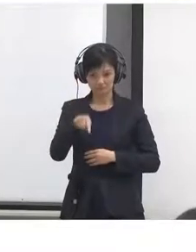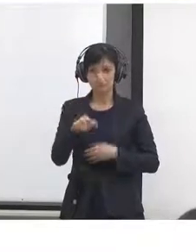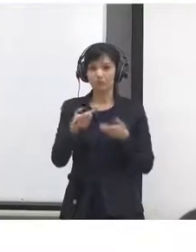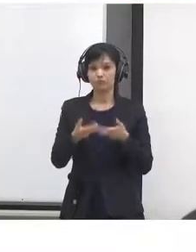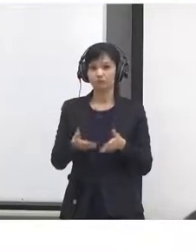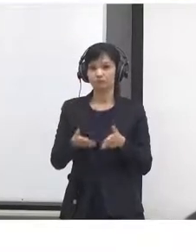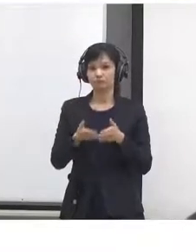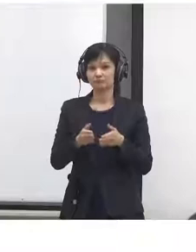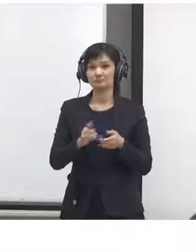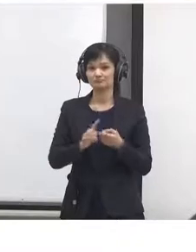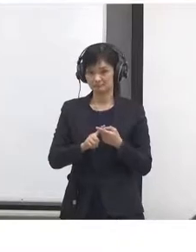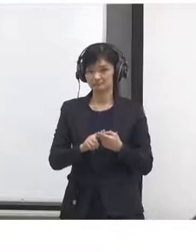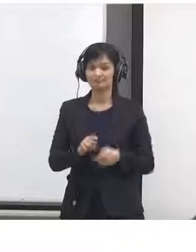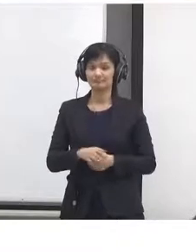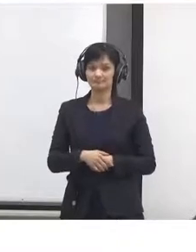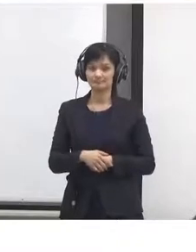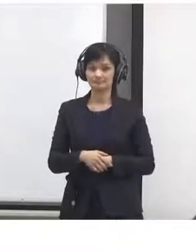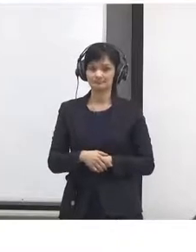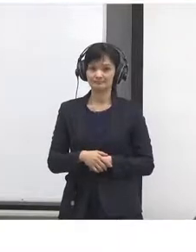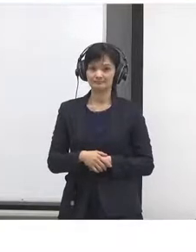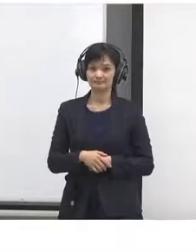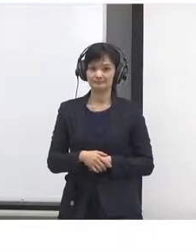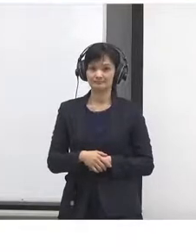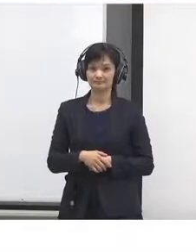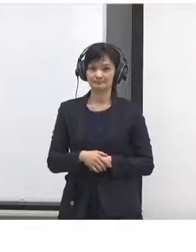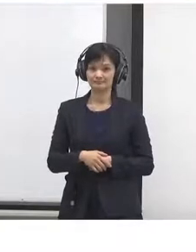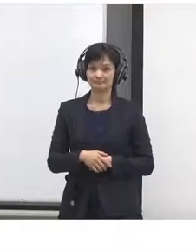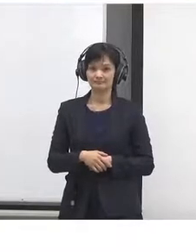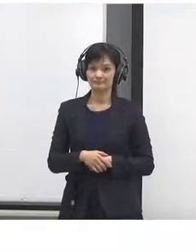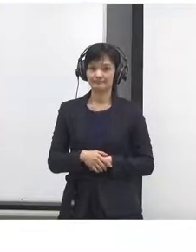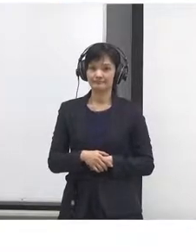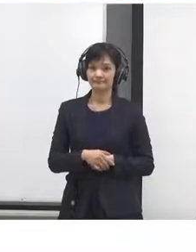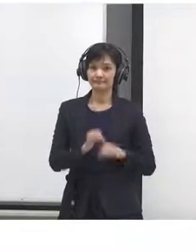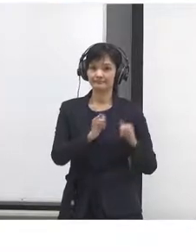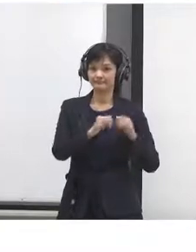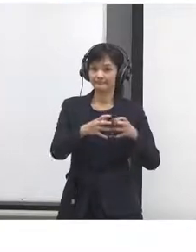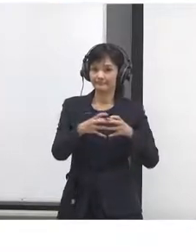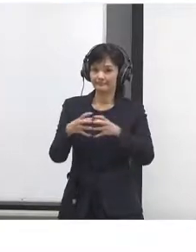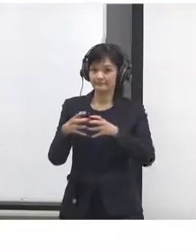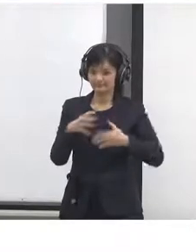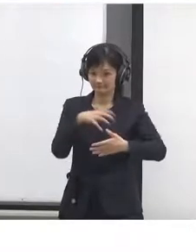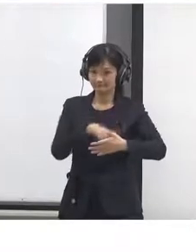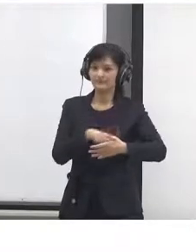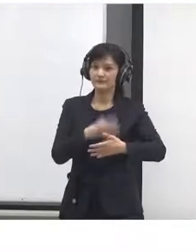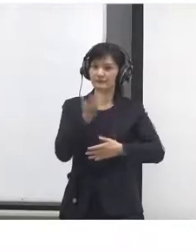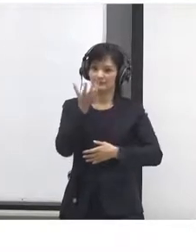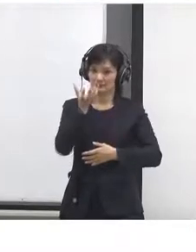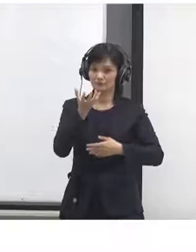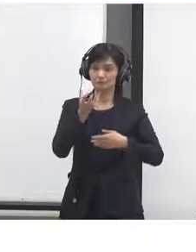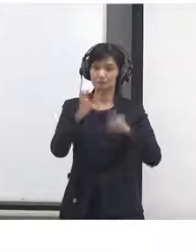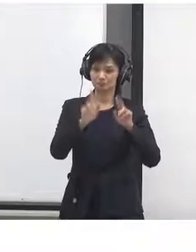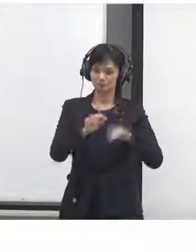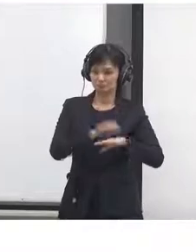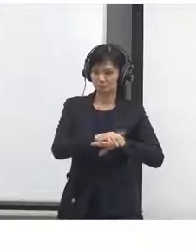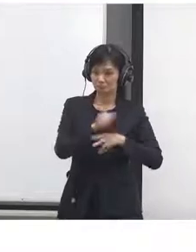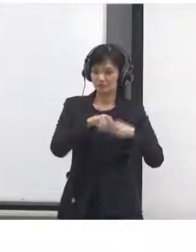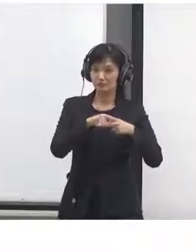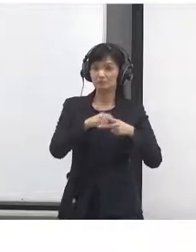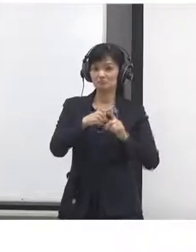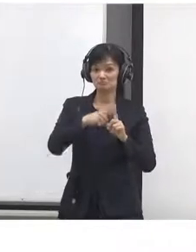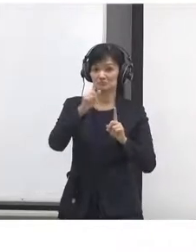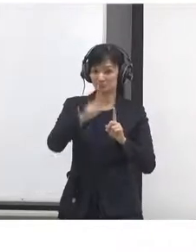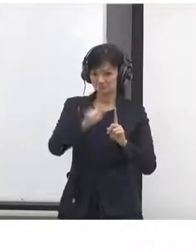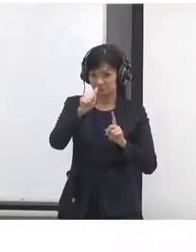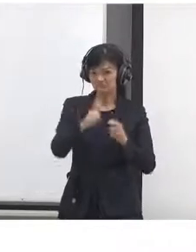of male engineers. So it's very happy to see this trend. So thank